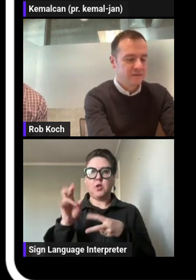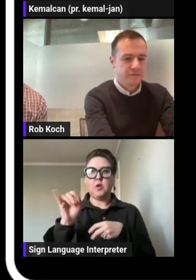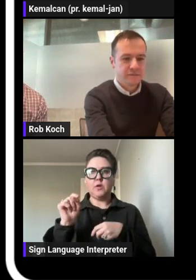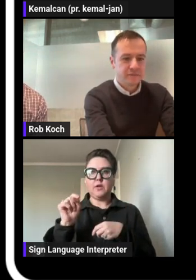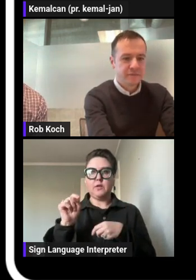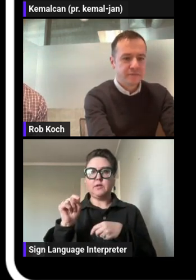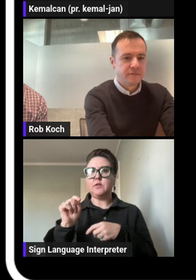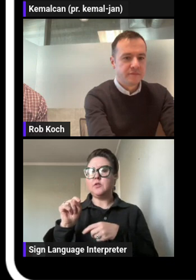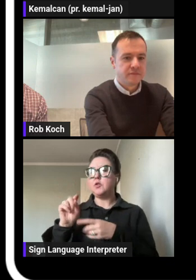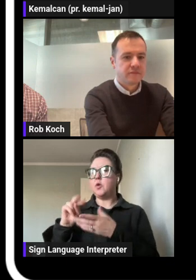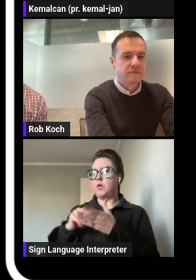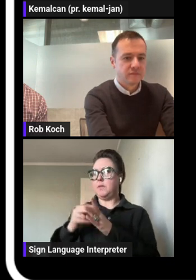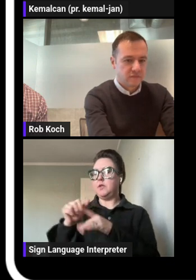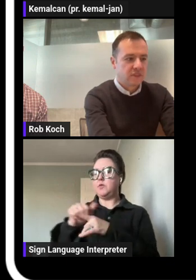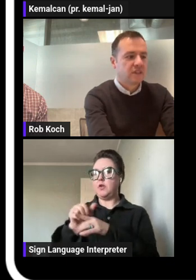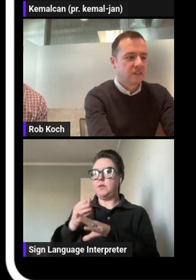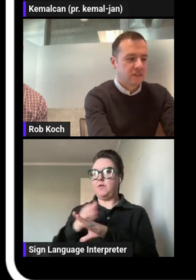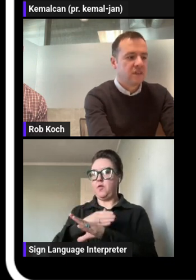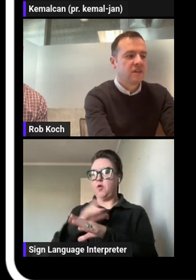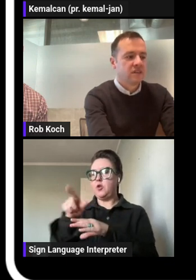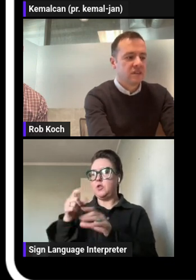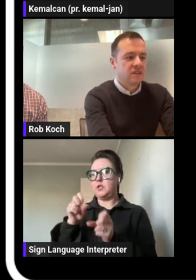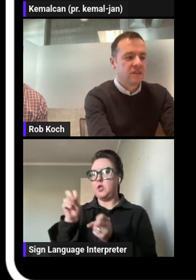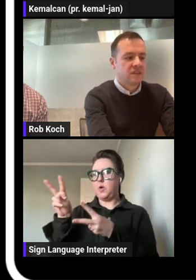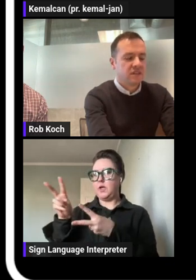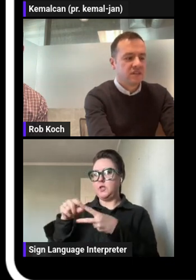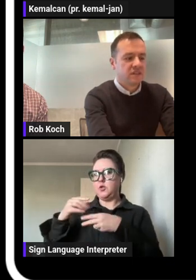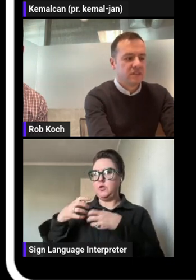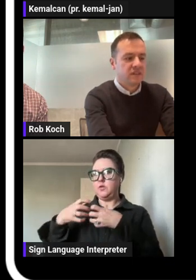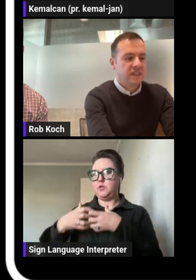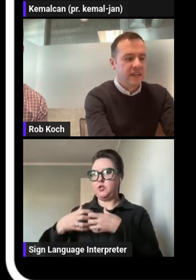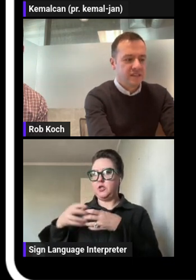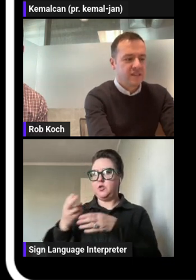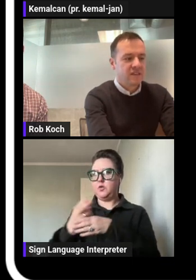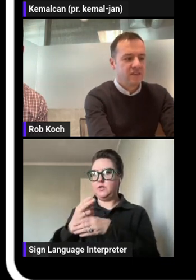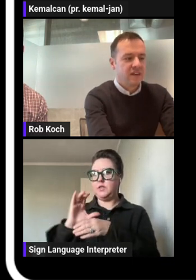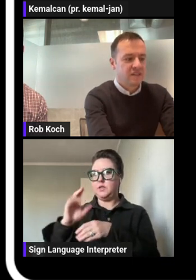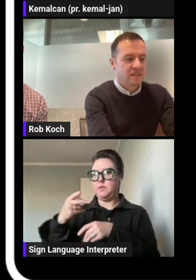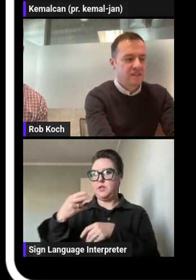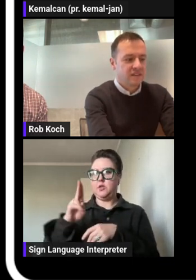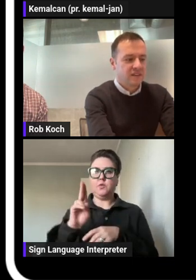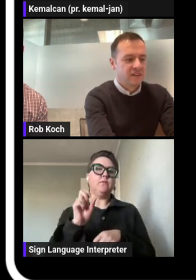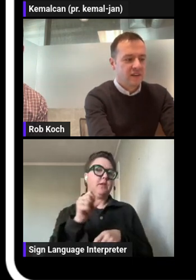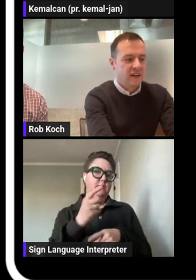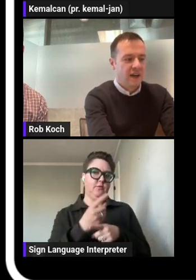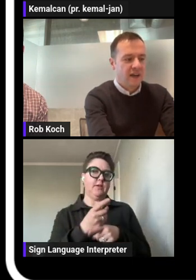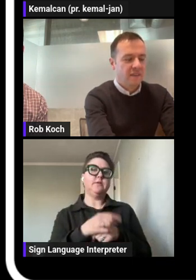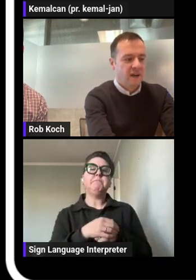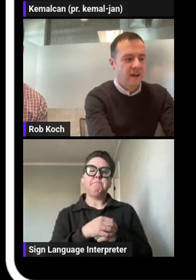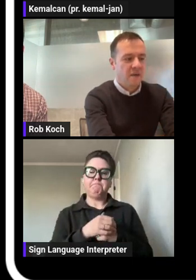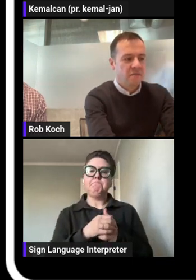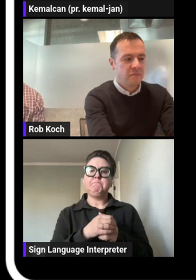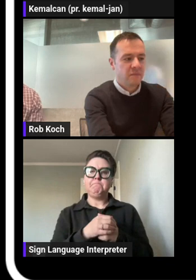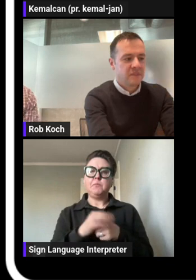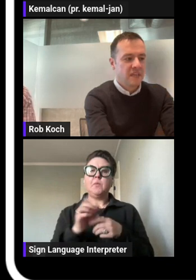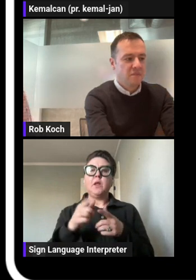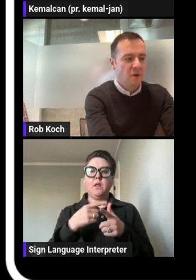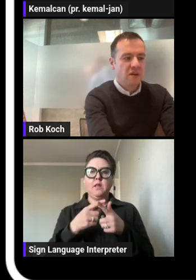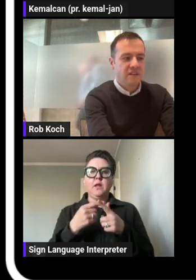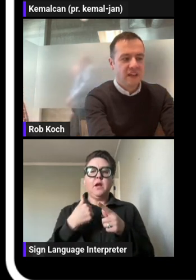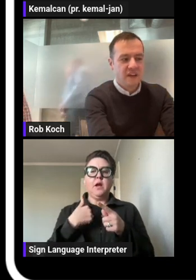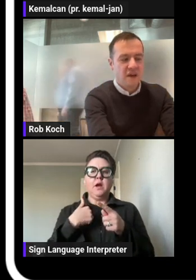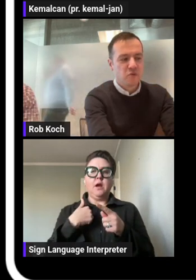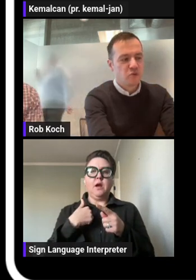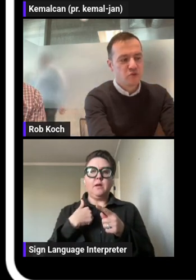it was trained prior, and you're just loading it into your machine using CPUs. Yes, correct. And I am